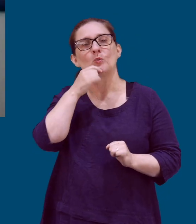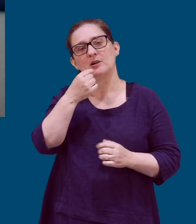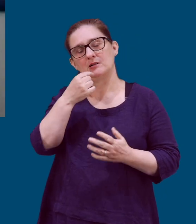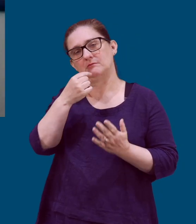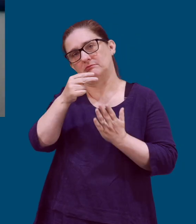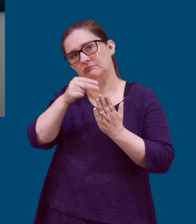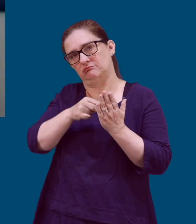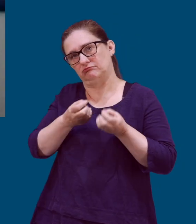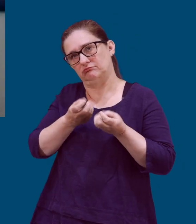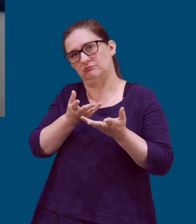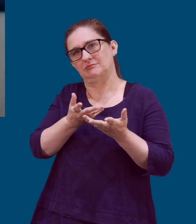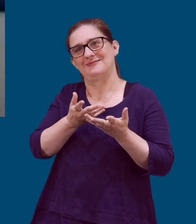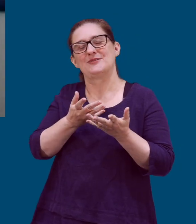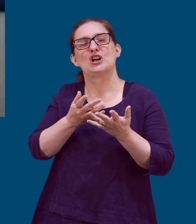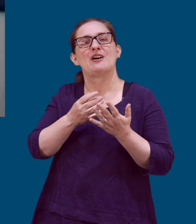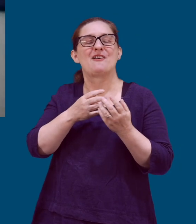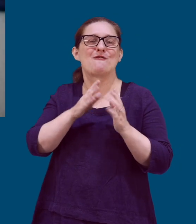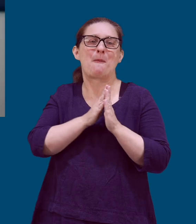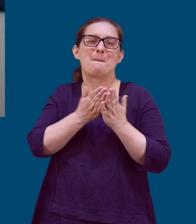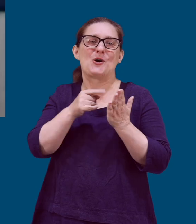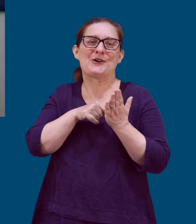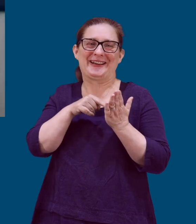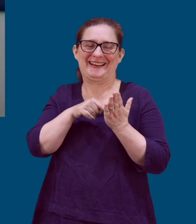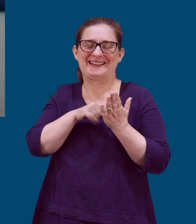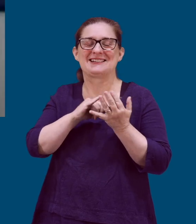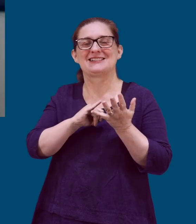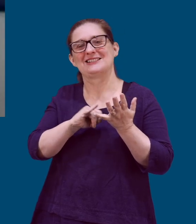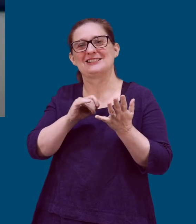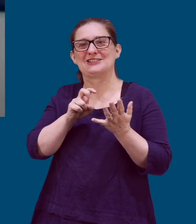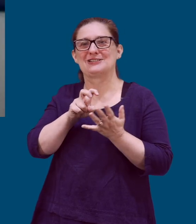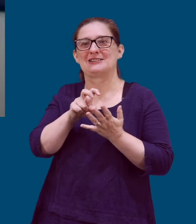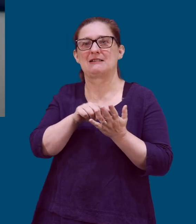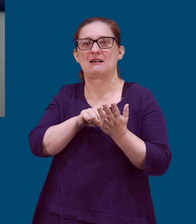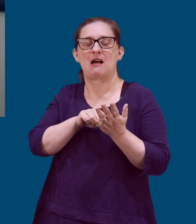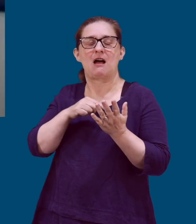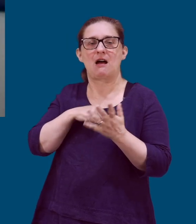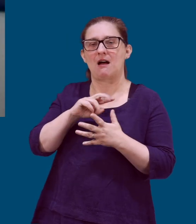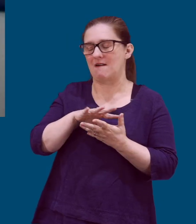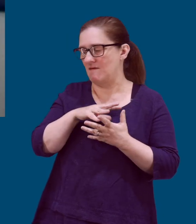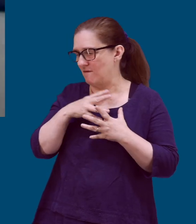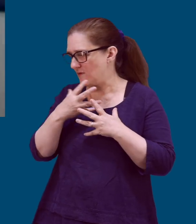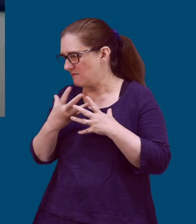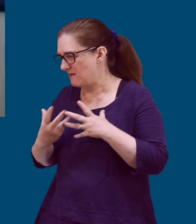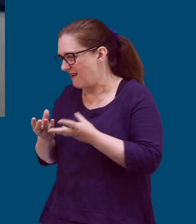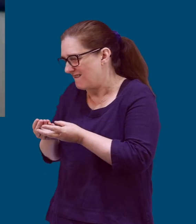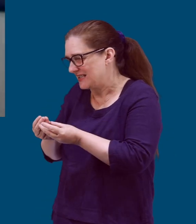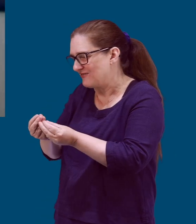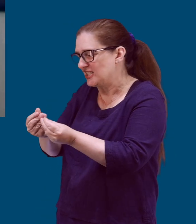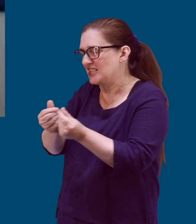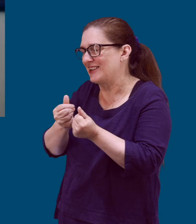extract from Slugs, a Manifesto that's entitled, I fall into a world of viscous